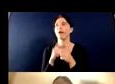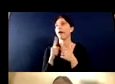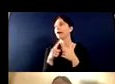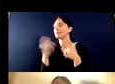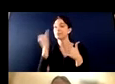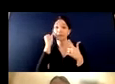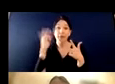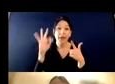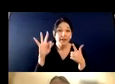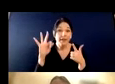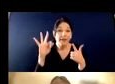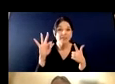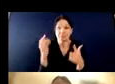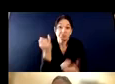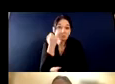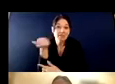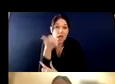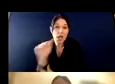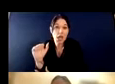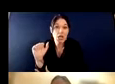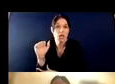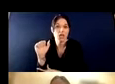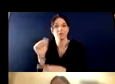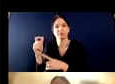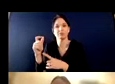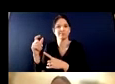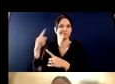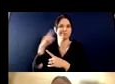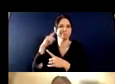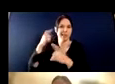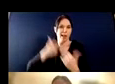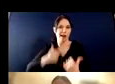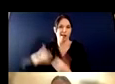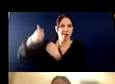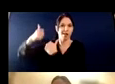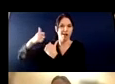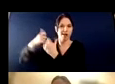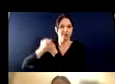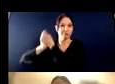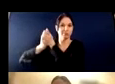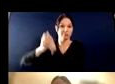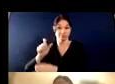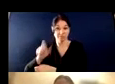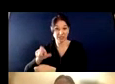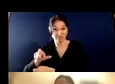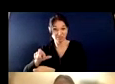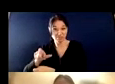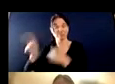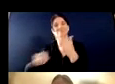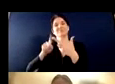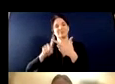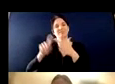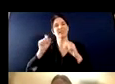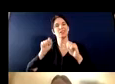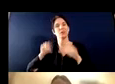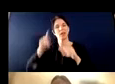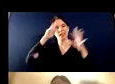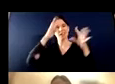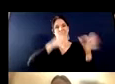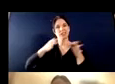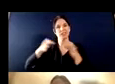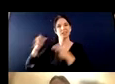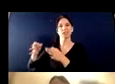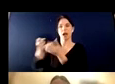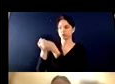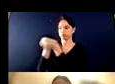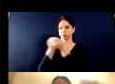much amplification is needed, and it can help to guide decision-making around the communication method that you'll choose